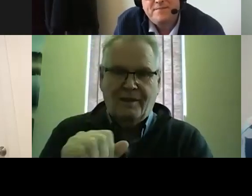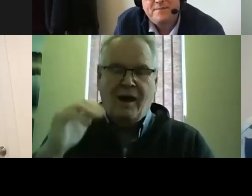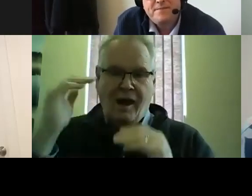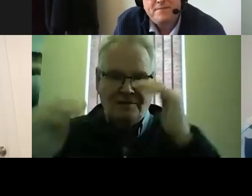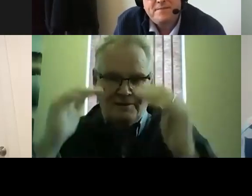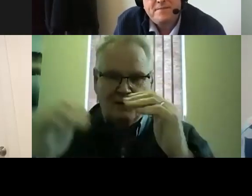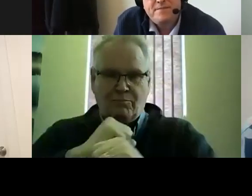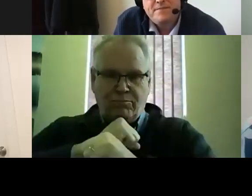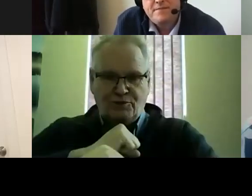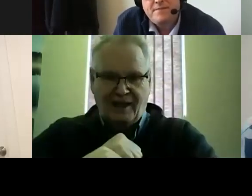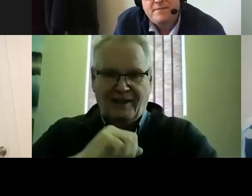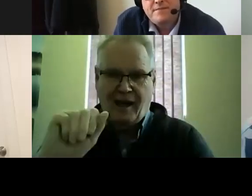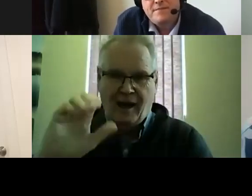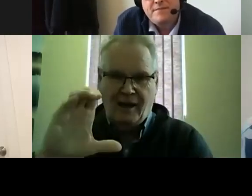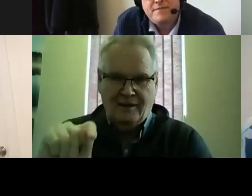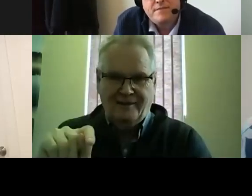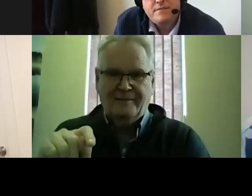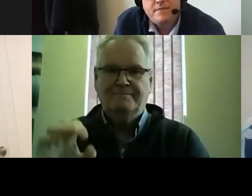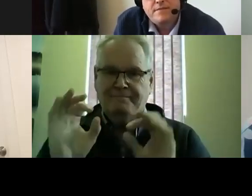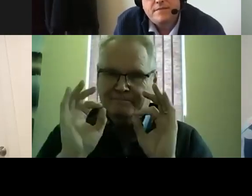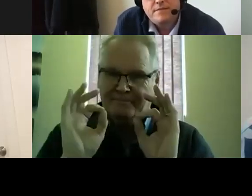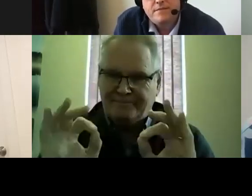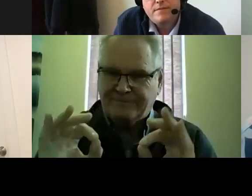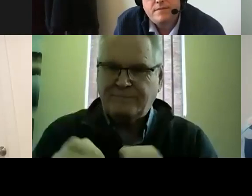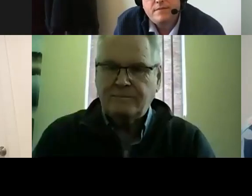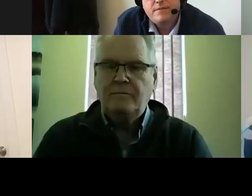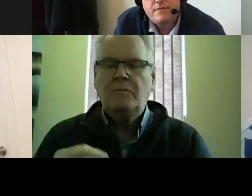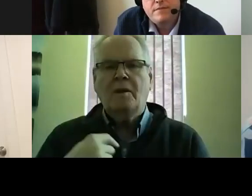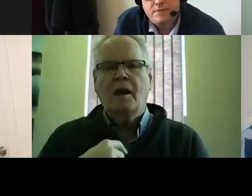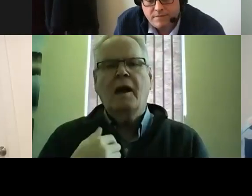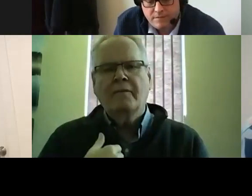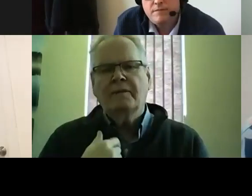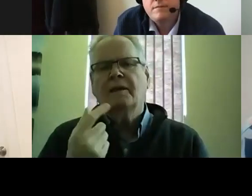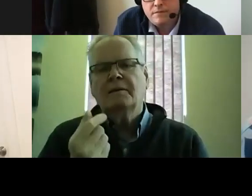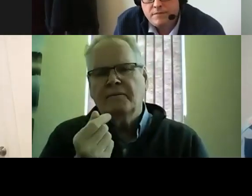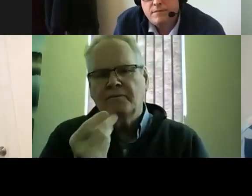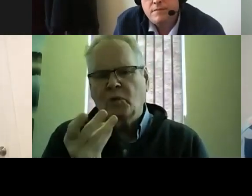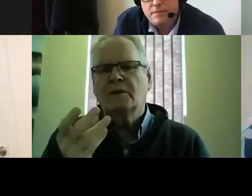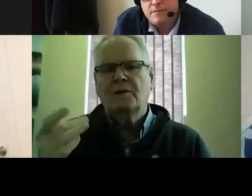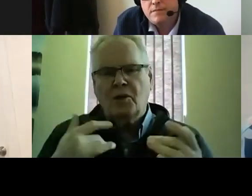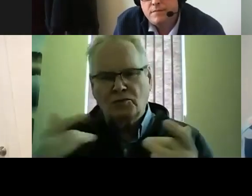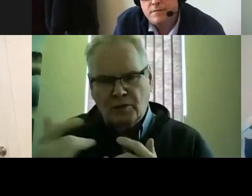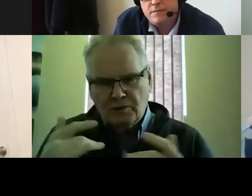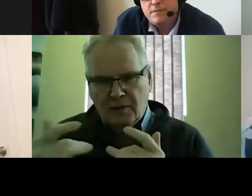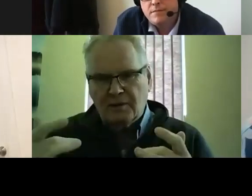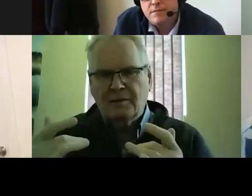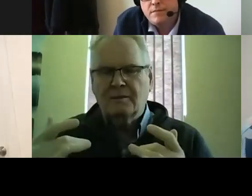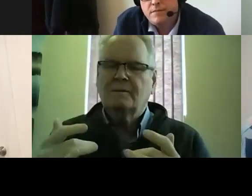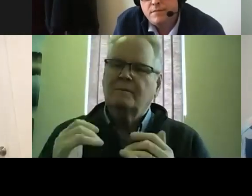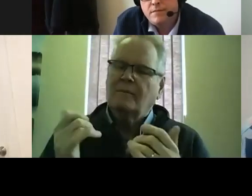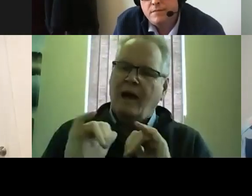Been involved with, employment and protection of adults and in the Act. I have a